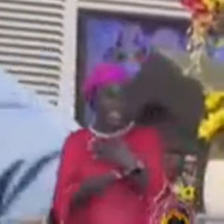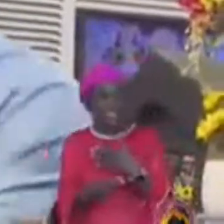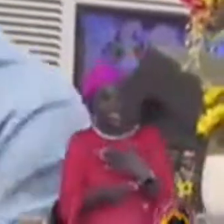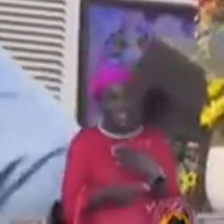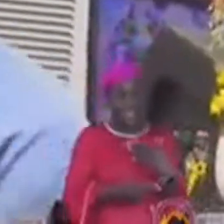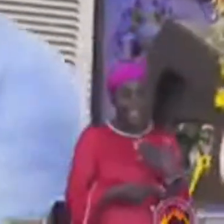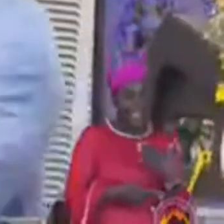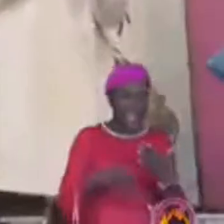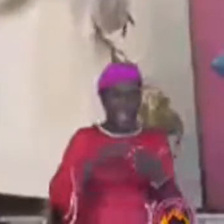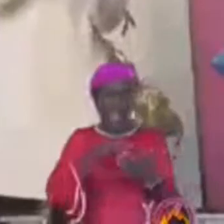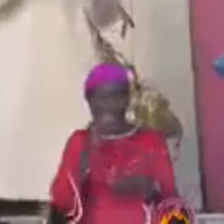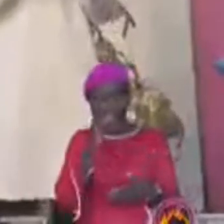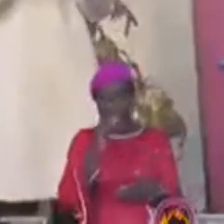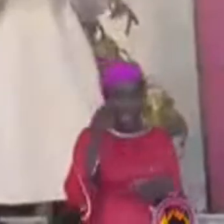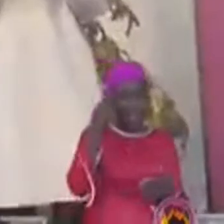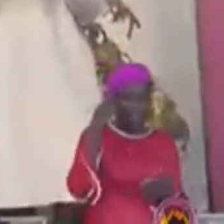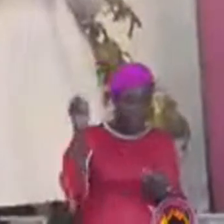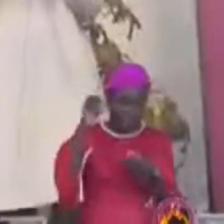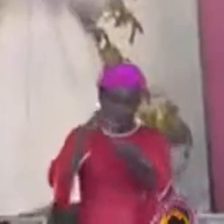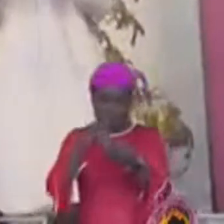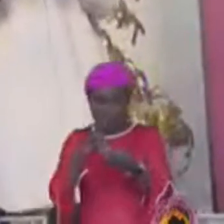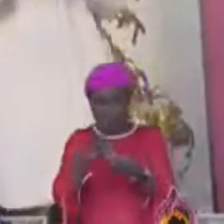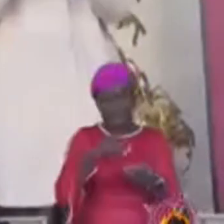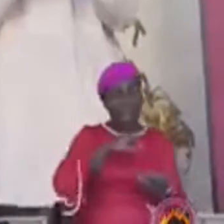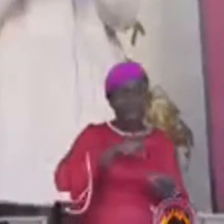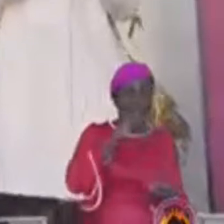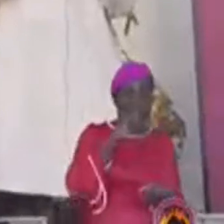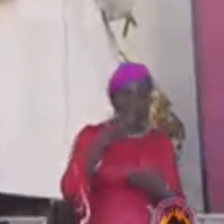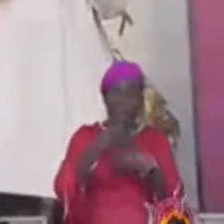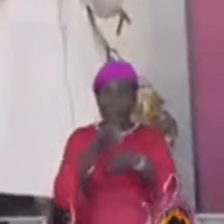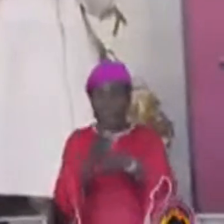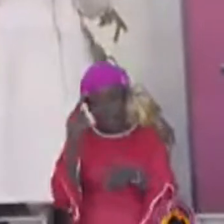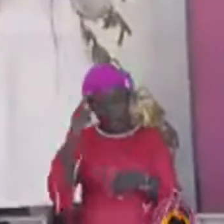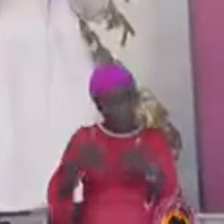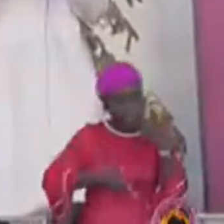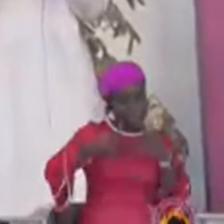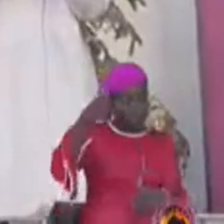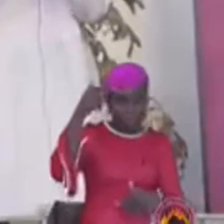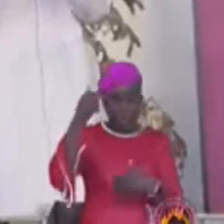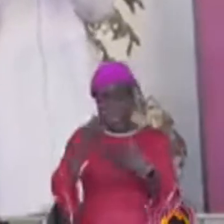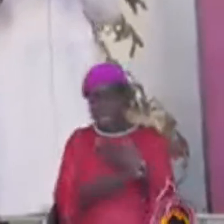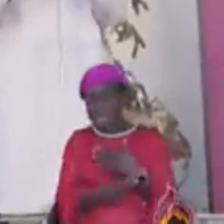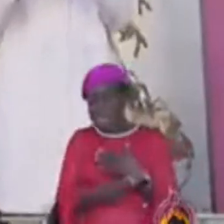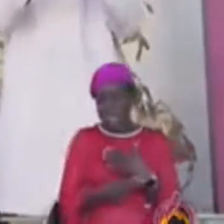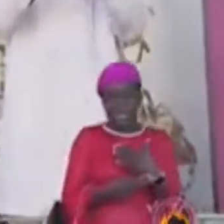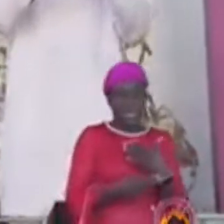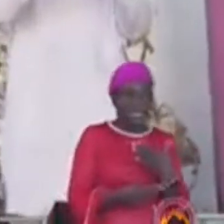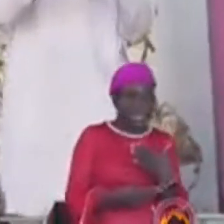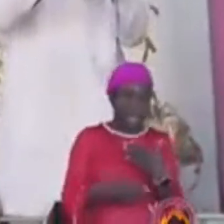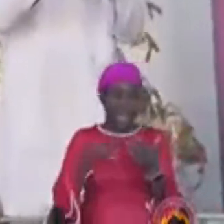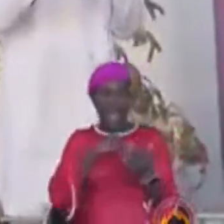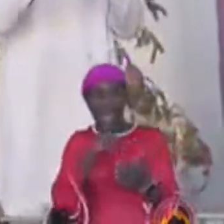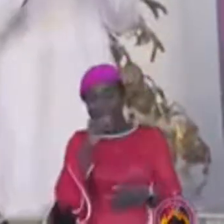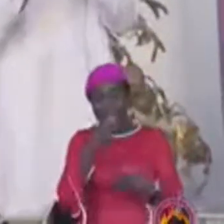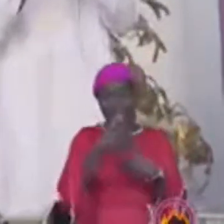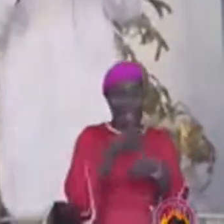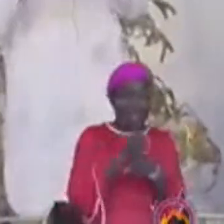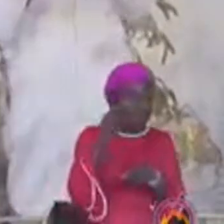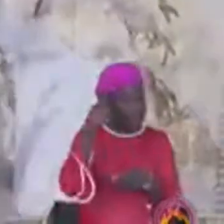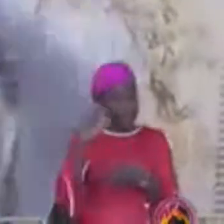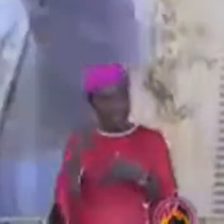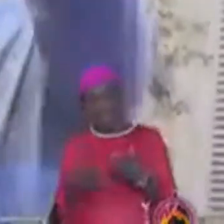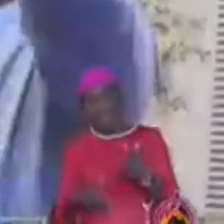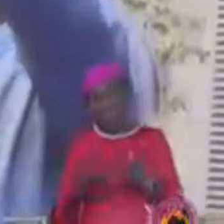I am Kokoro, I am Kokoro, I am Kokoro, I am Kokoro, I am Kokoro, I am Kokoro, I